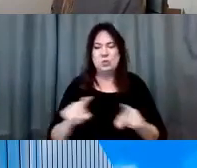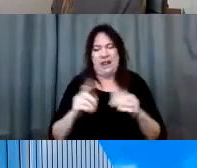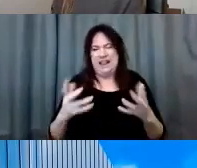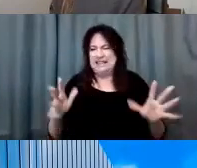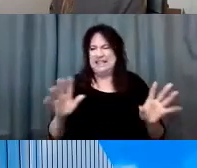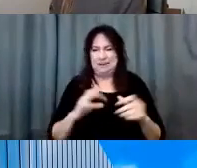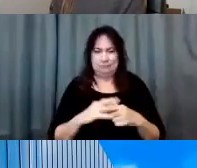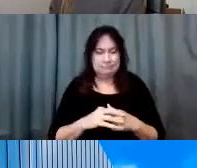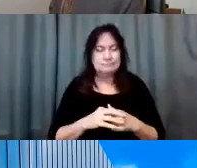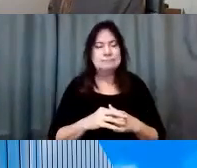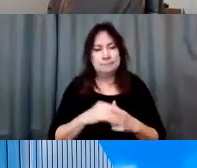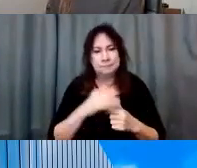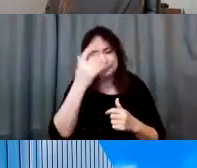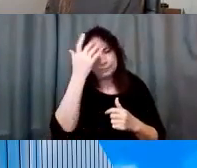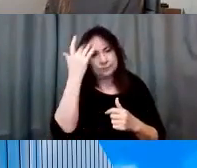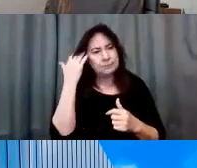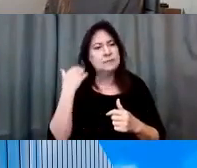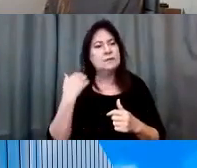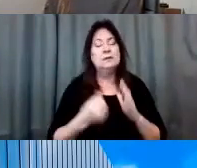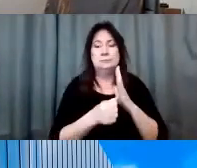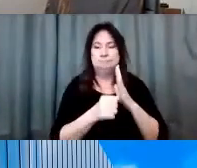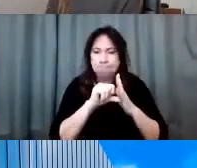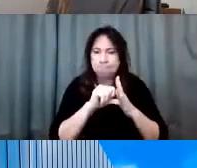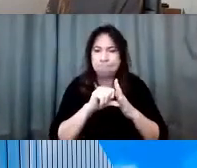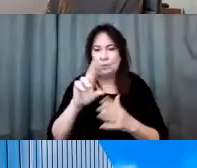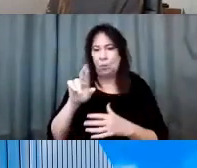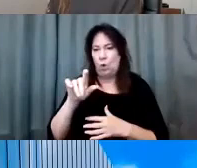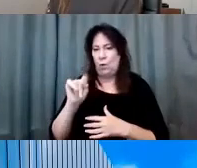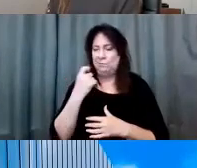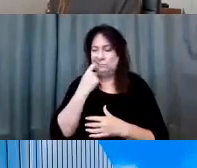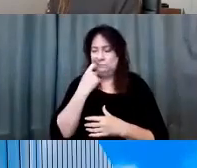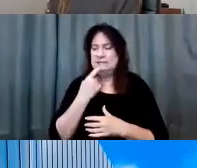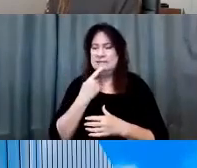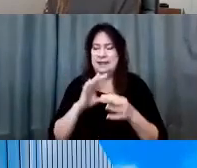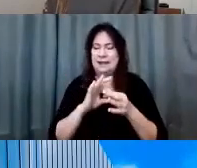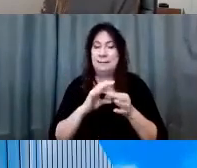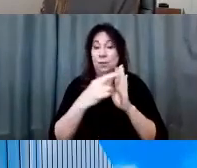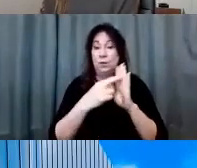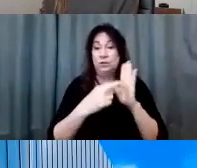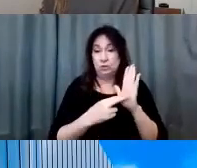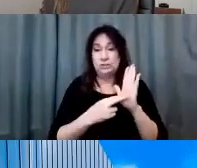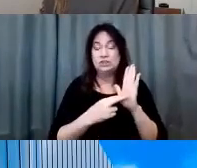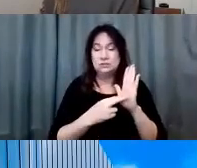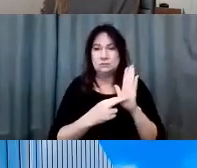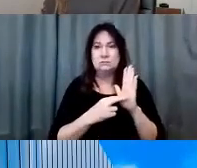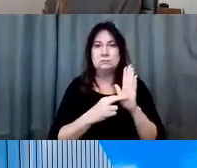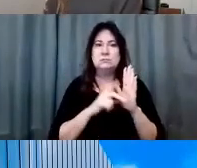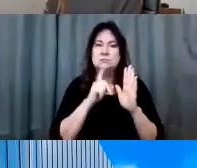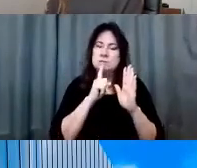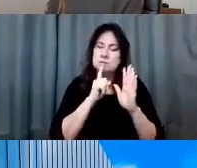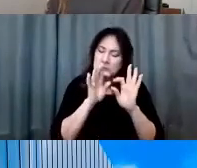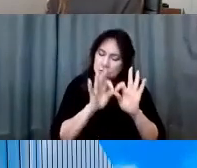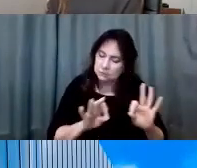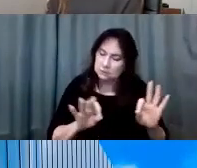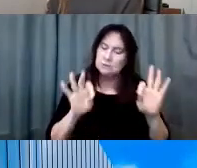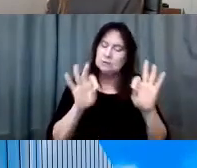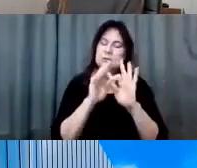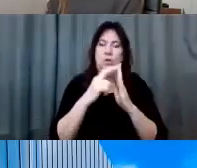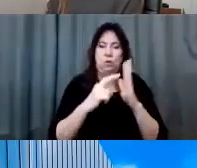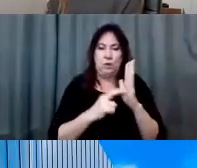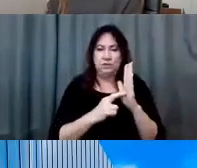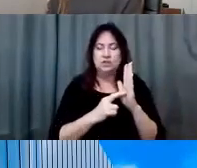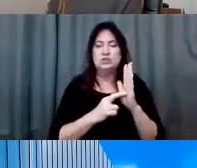do. And to reiterate what Robert just mentioned about registration, it is crucial that everybody